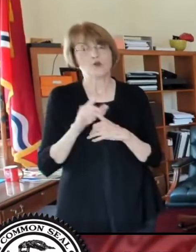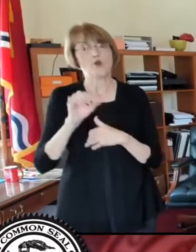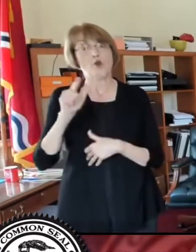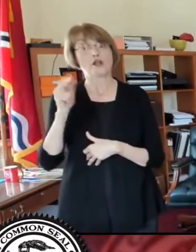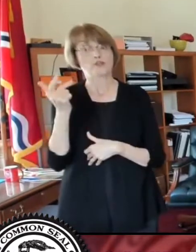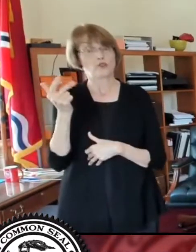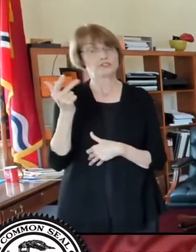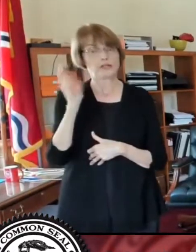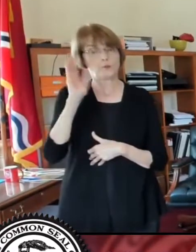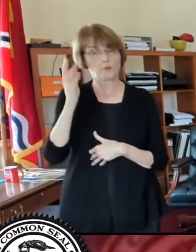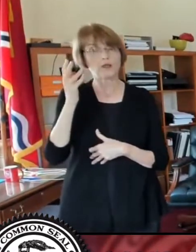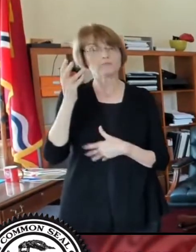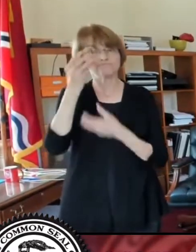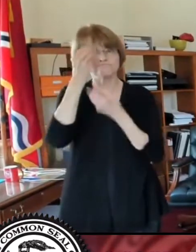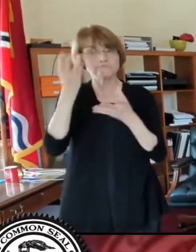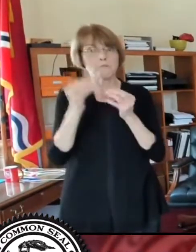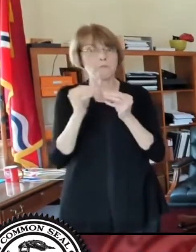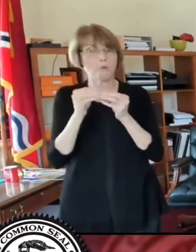gets closer.